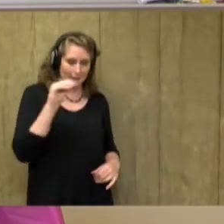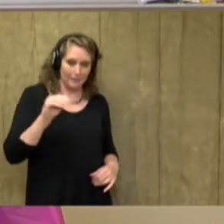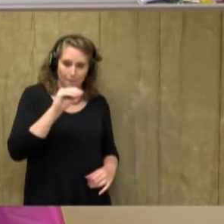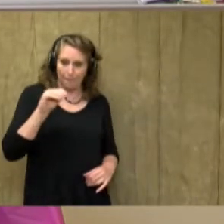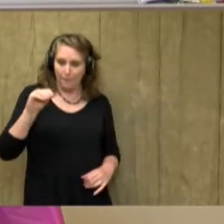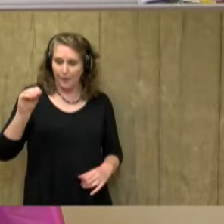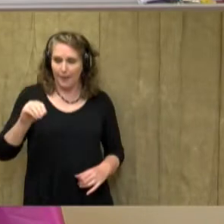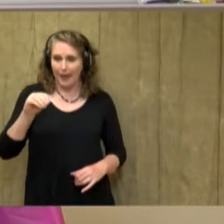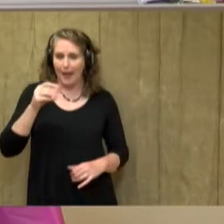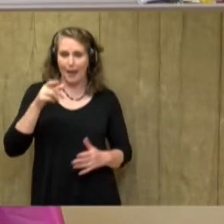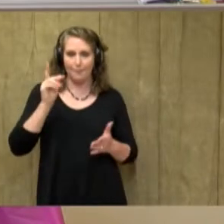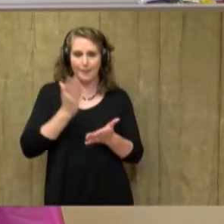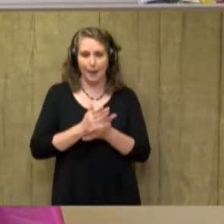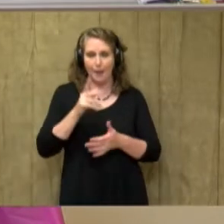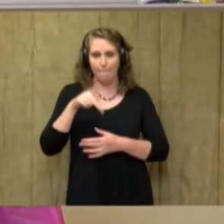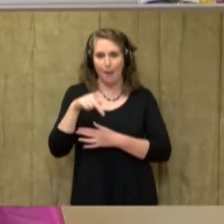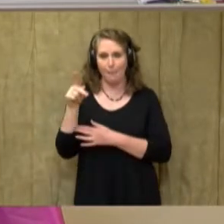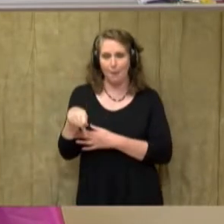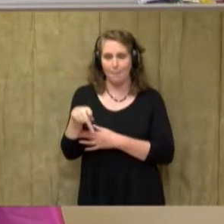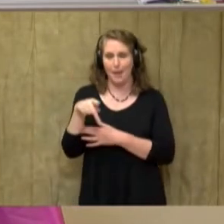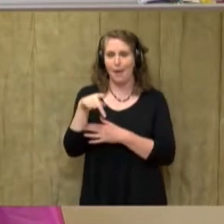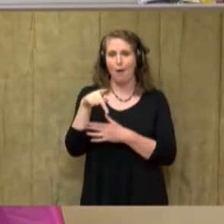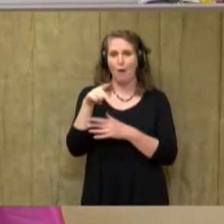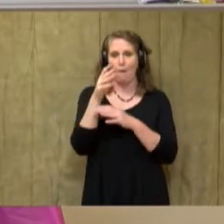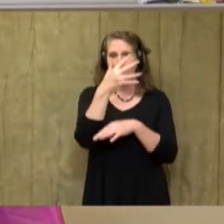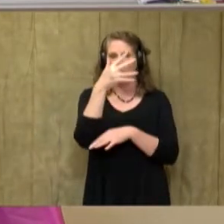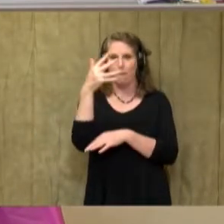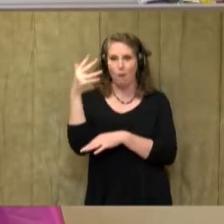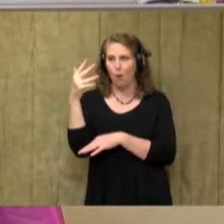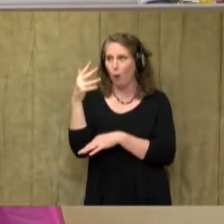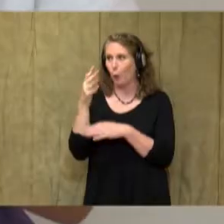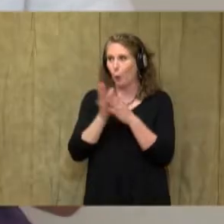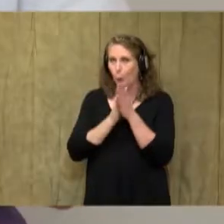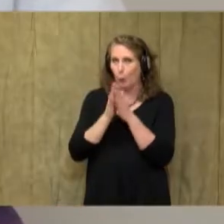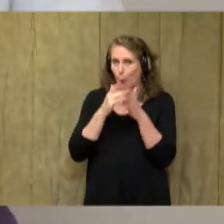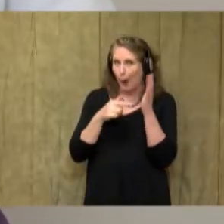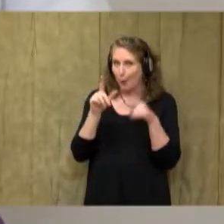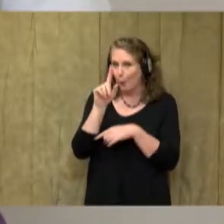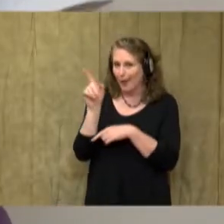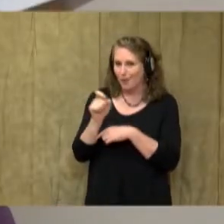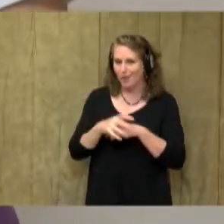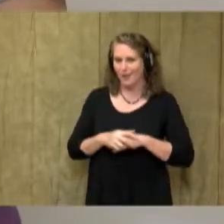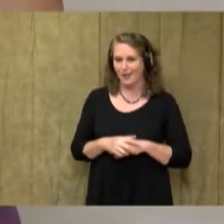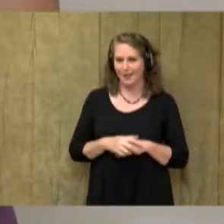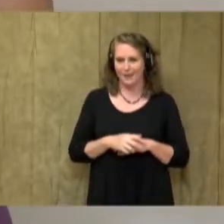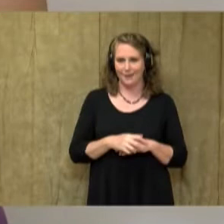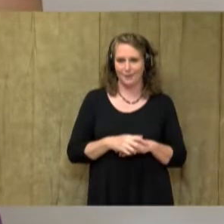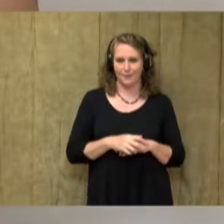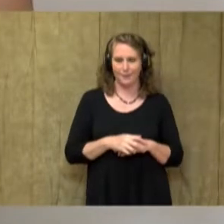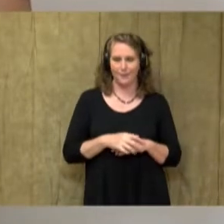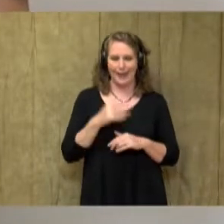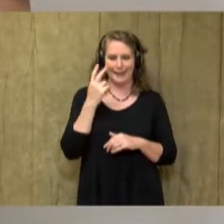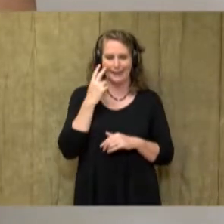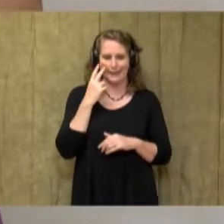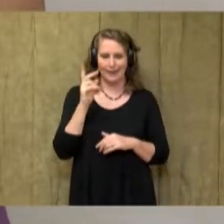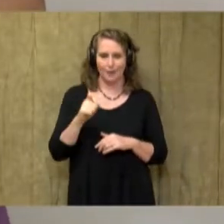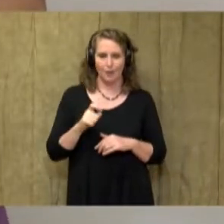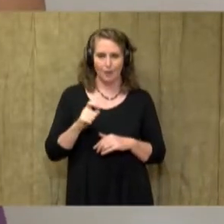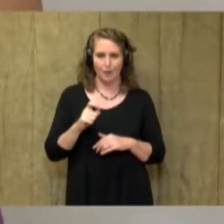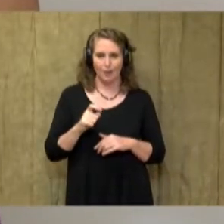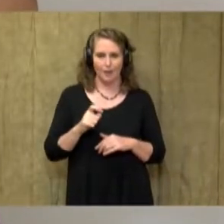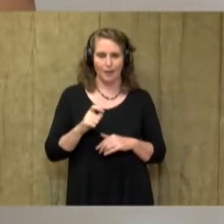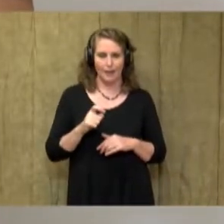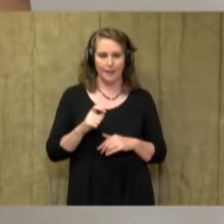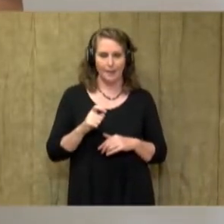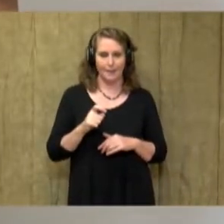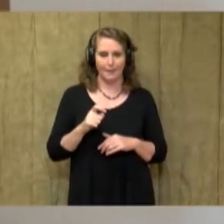at Peppermint Forest. Ooh. What question do you think is going to be in here? Peppermint. Let's see. Where does